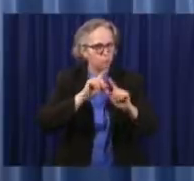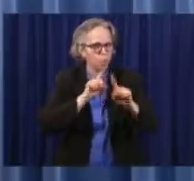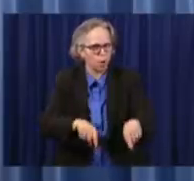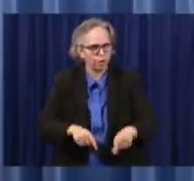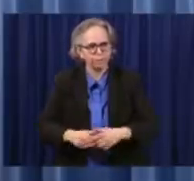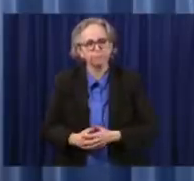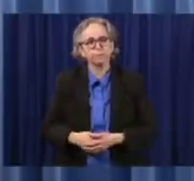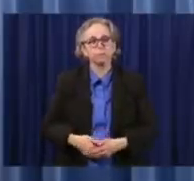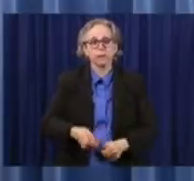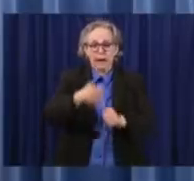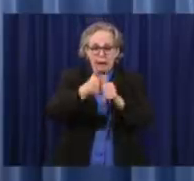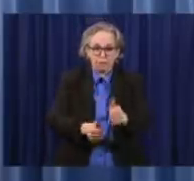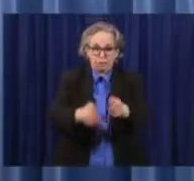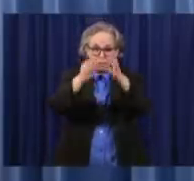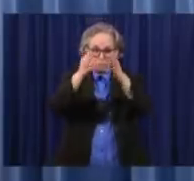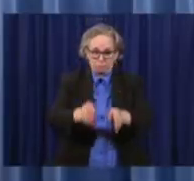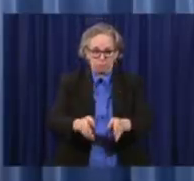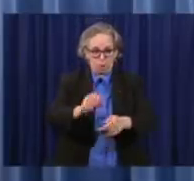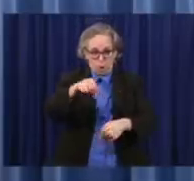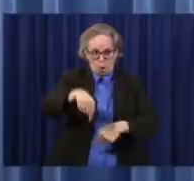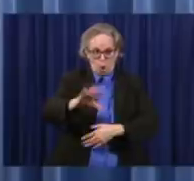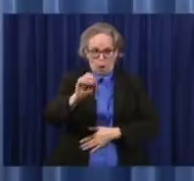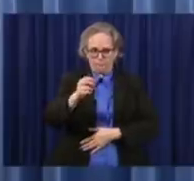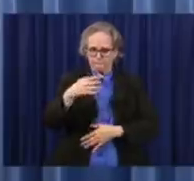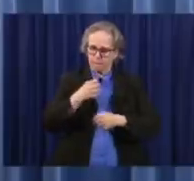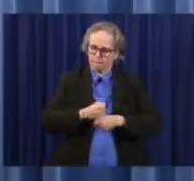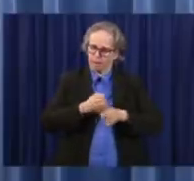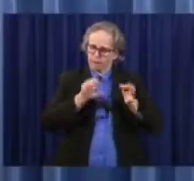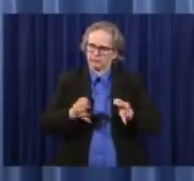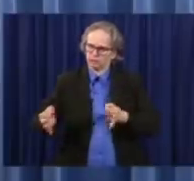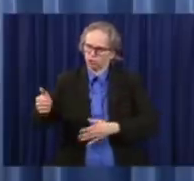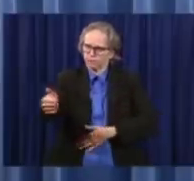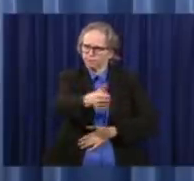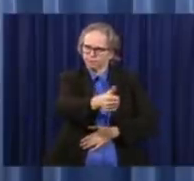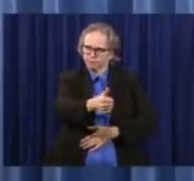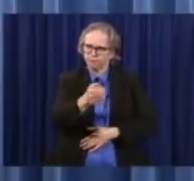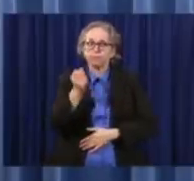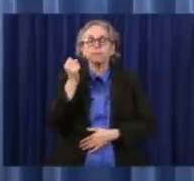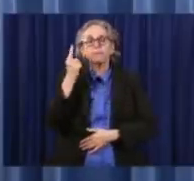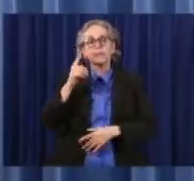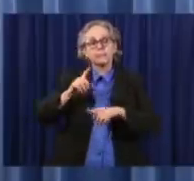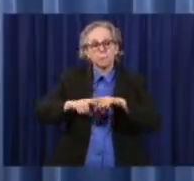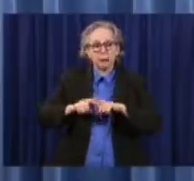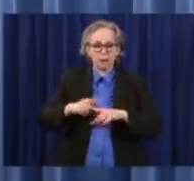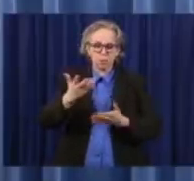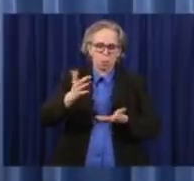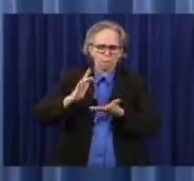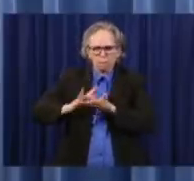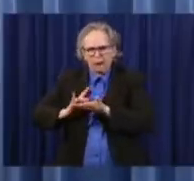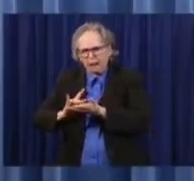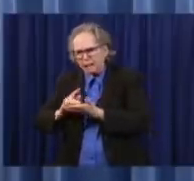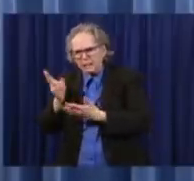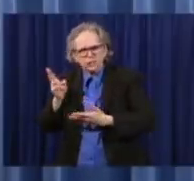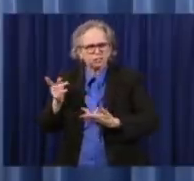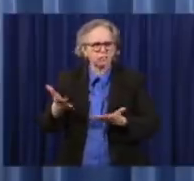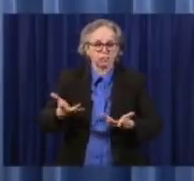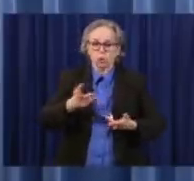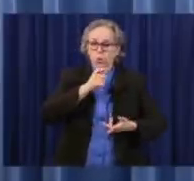Ohioan has to make their own decision based on their medical condition, based on a lot of things, who they're taking care